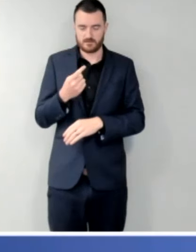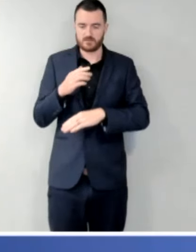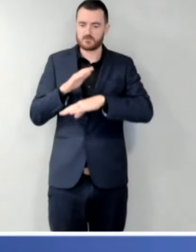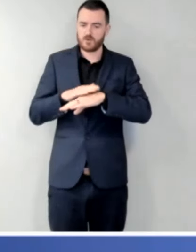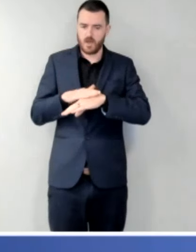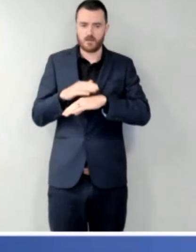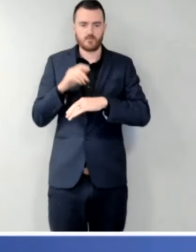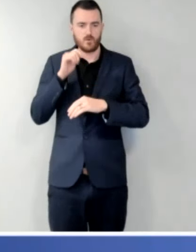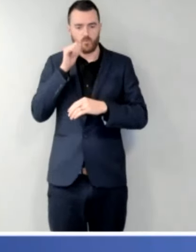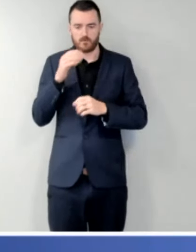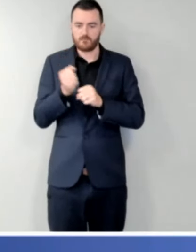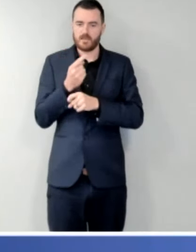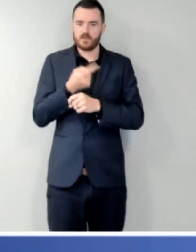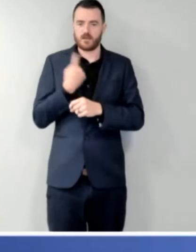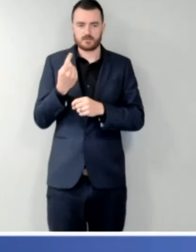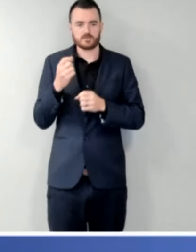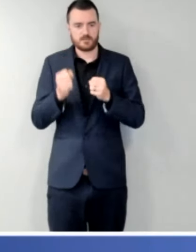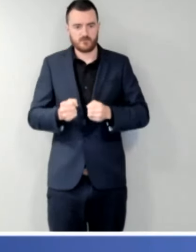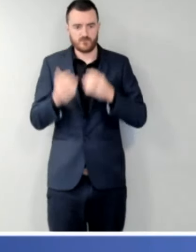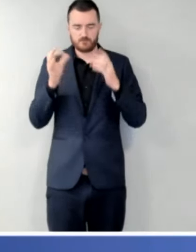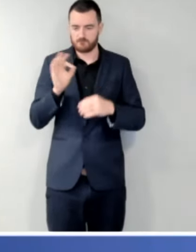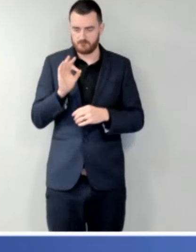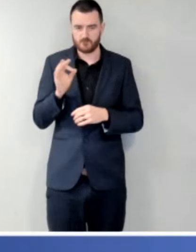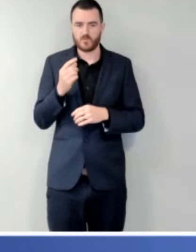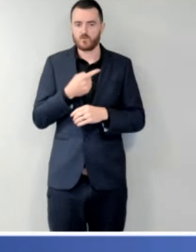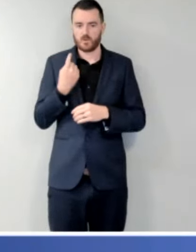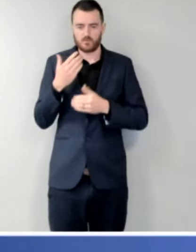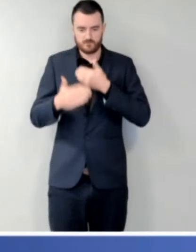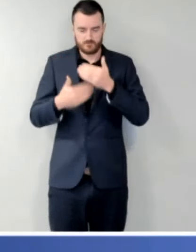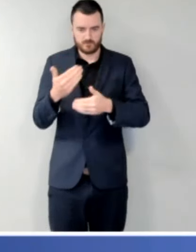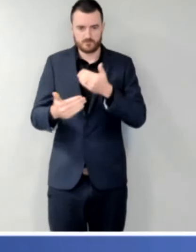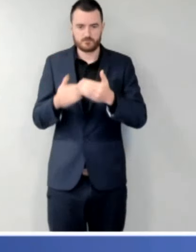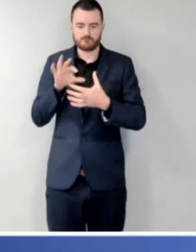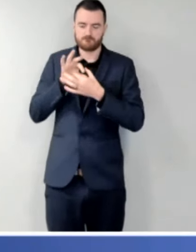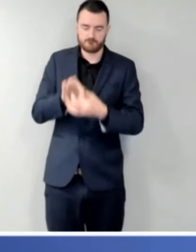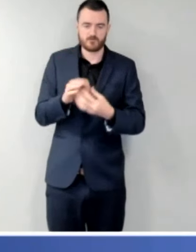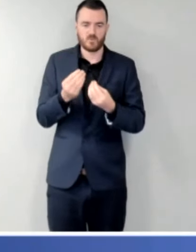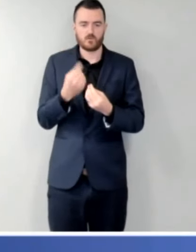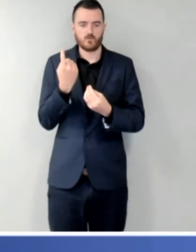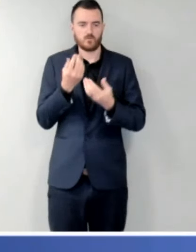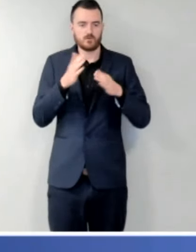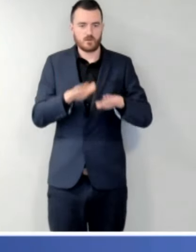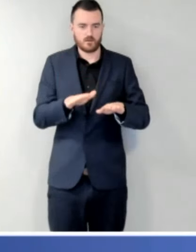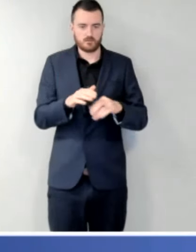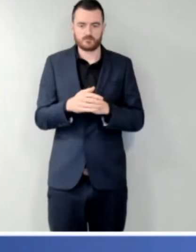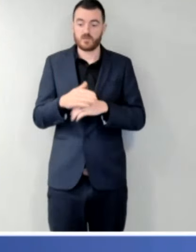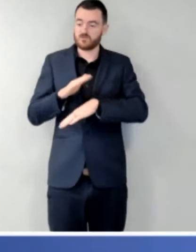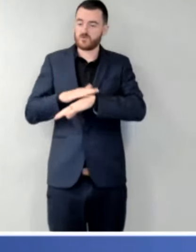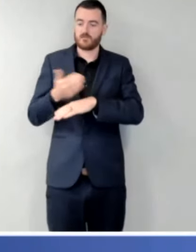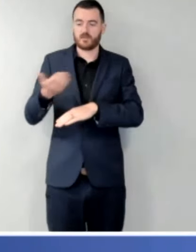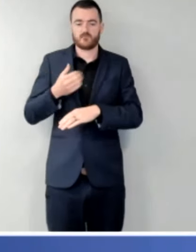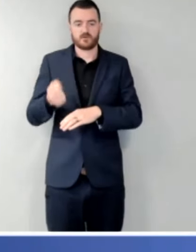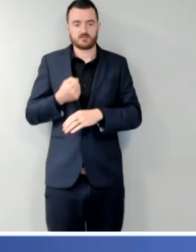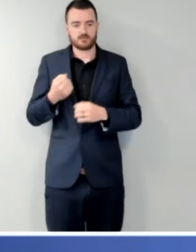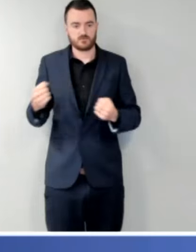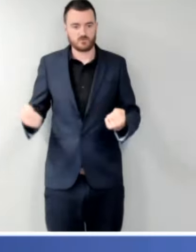Time has not diminished our bond to those who never made it home. And time has only strengthened our bond to those who